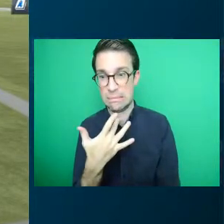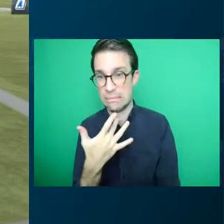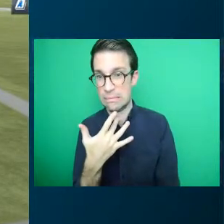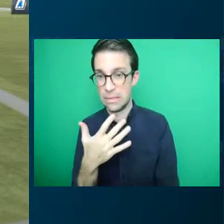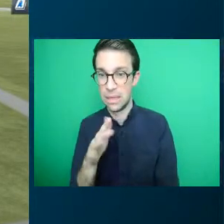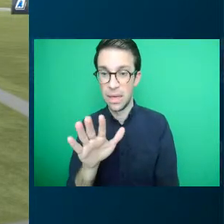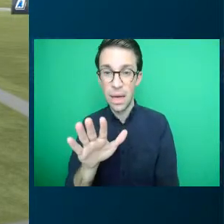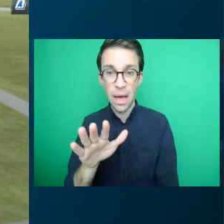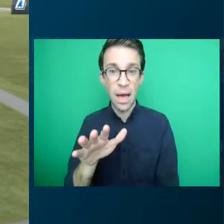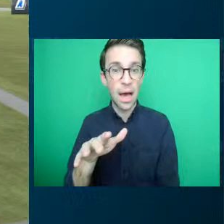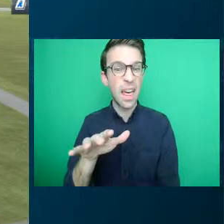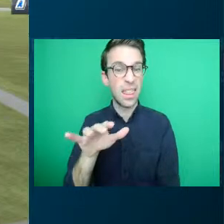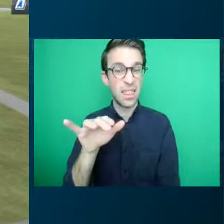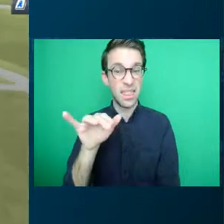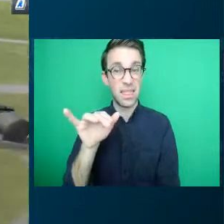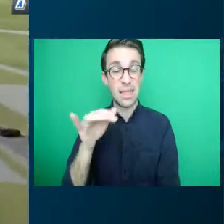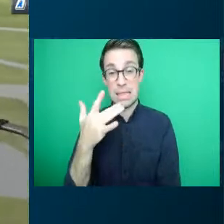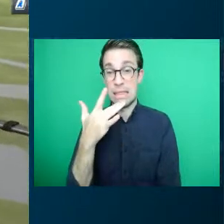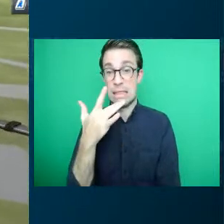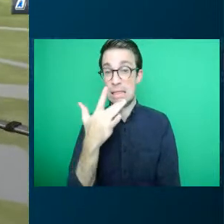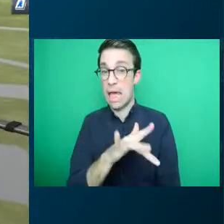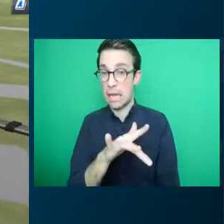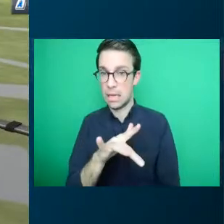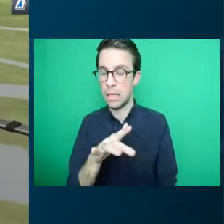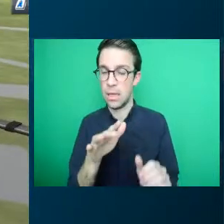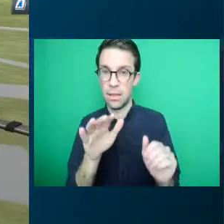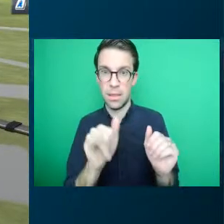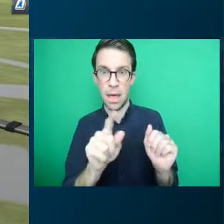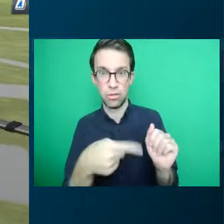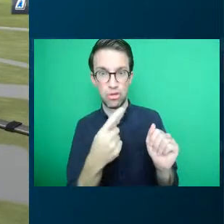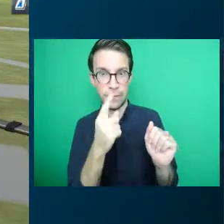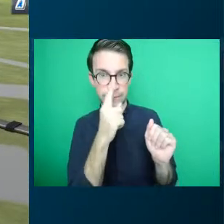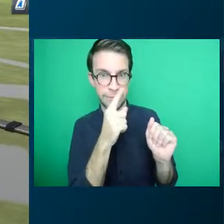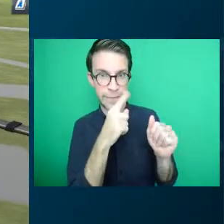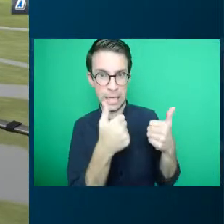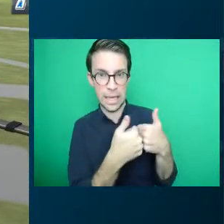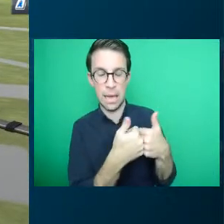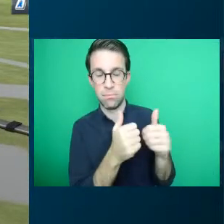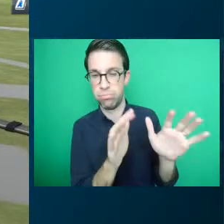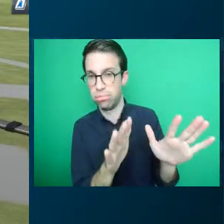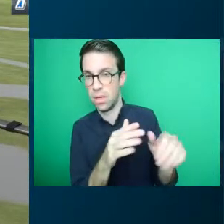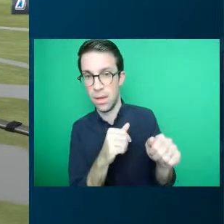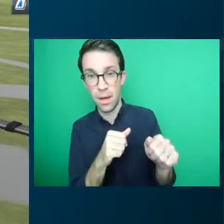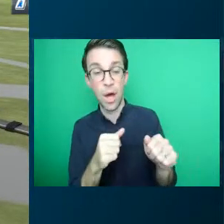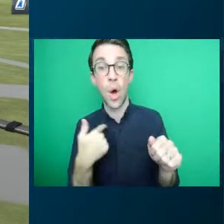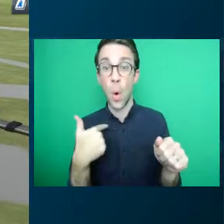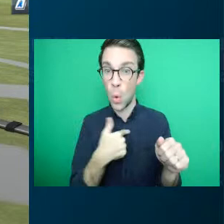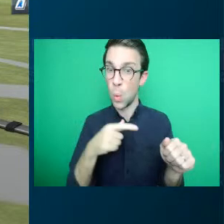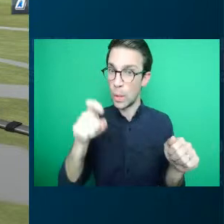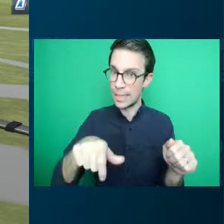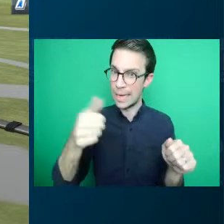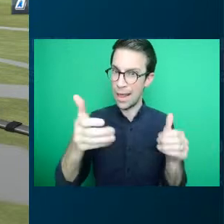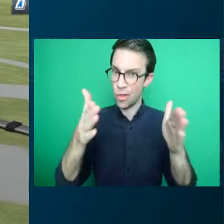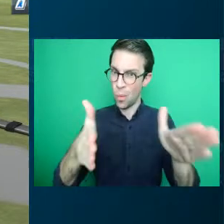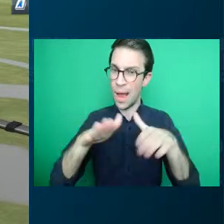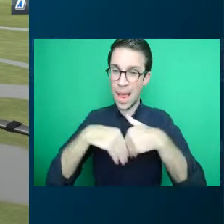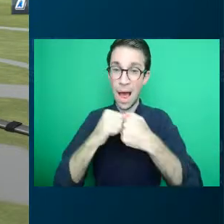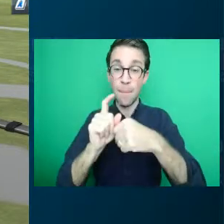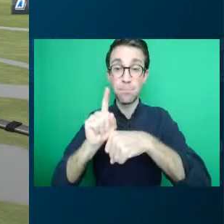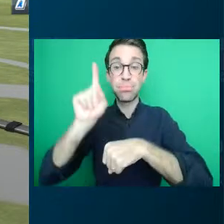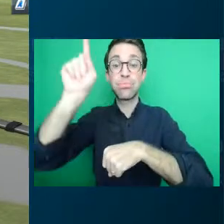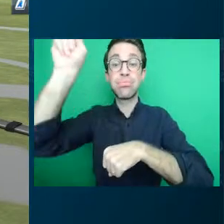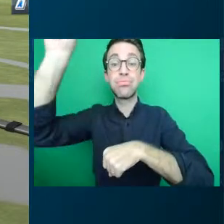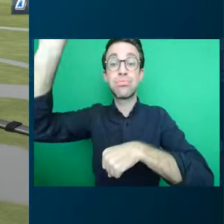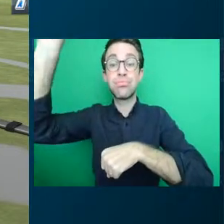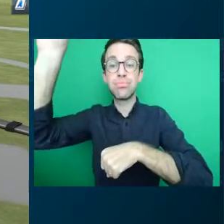That was luckily in the simulator, so that is not going to work out. We need some way for our Kerbal to safely